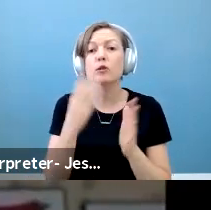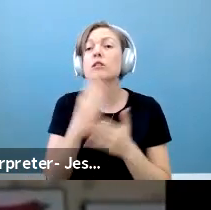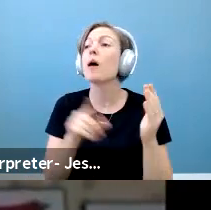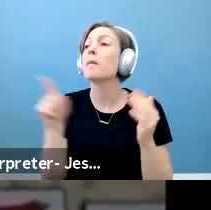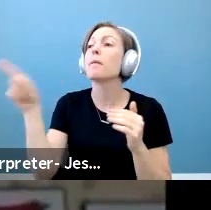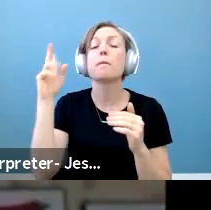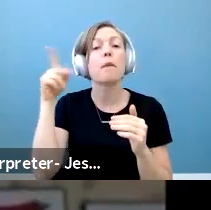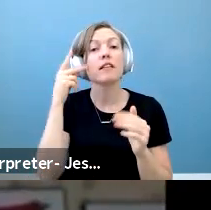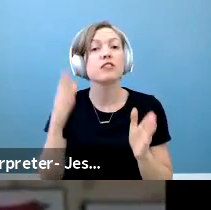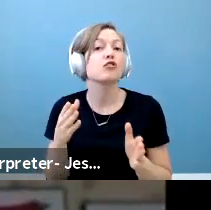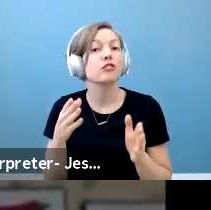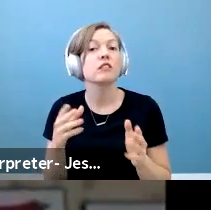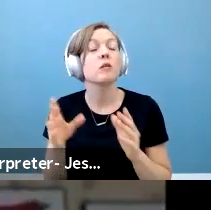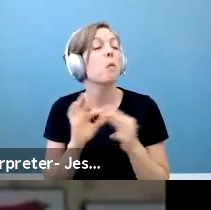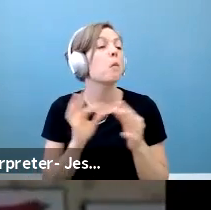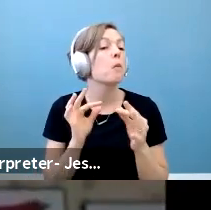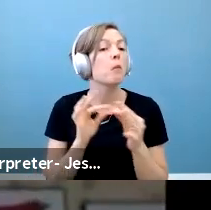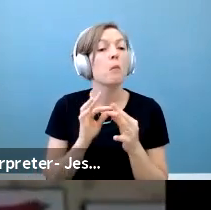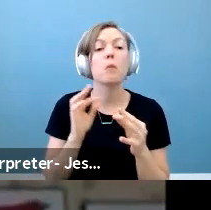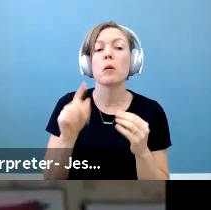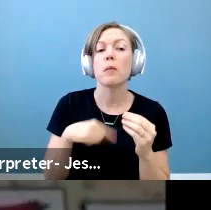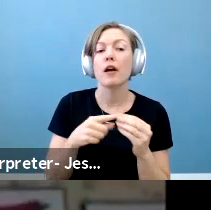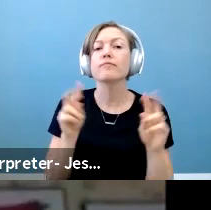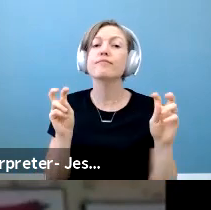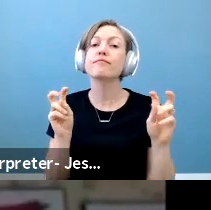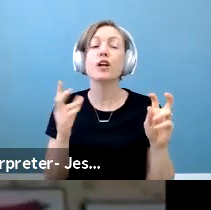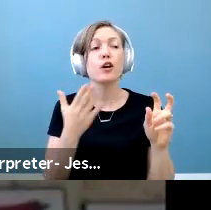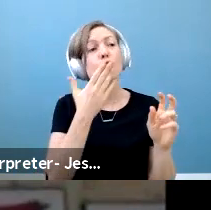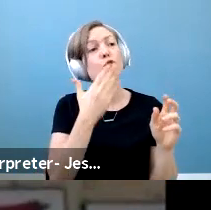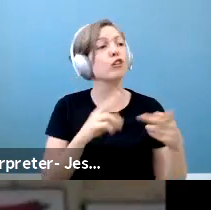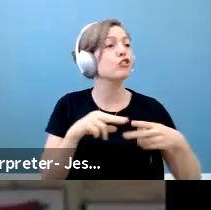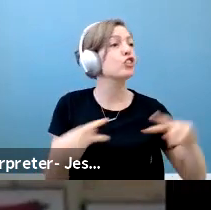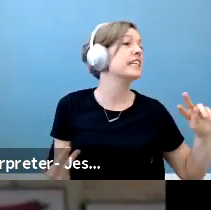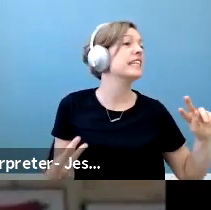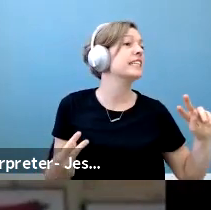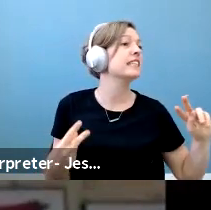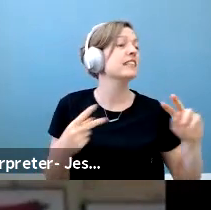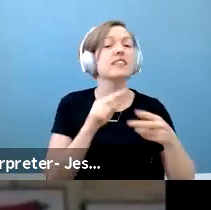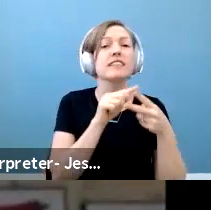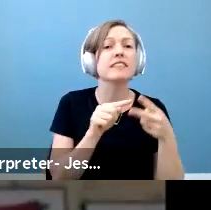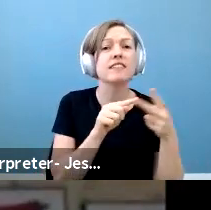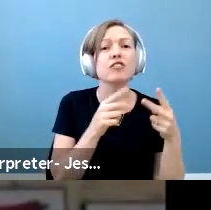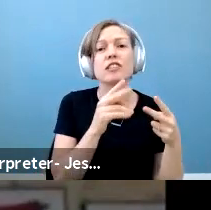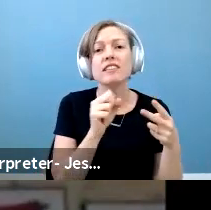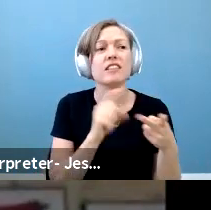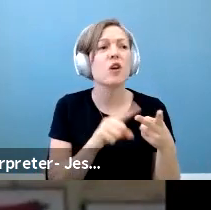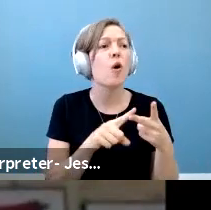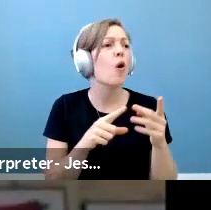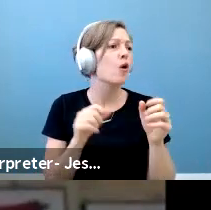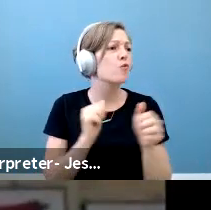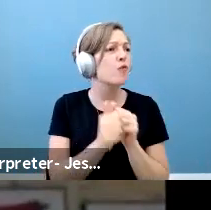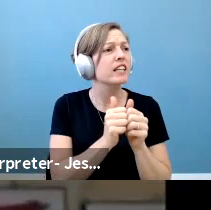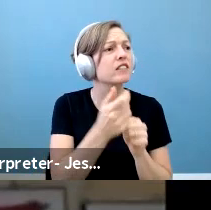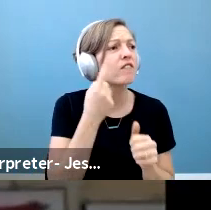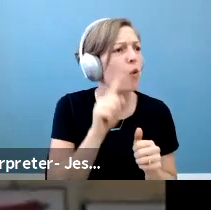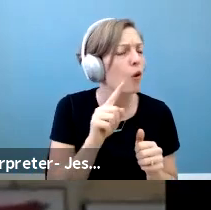politicians in our lives have spoken about, quote, having good genes or believing in the racehorse theory, or,